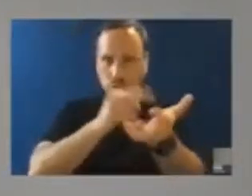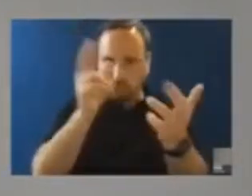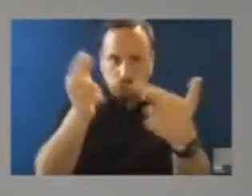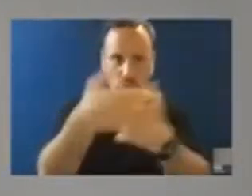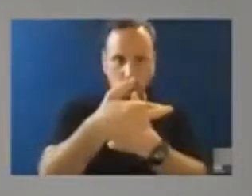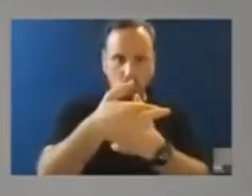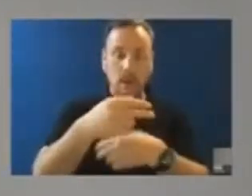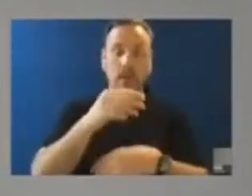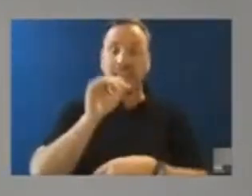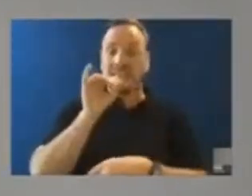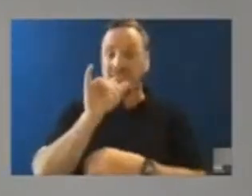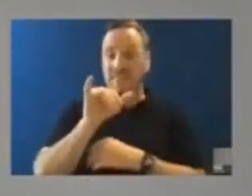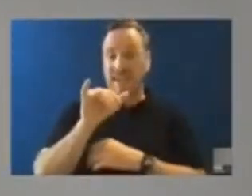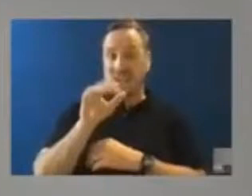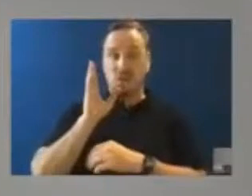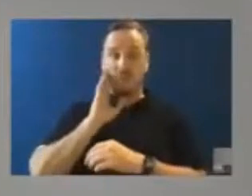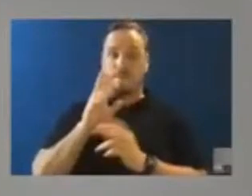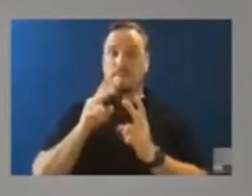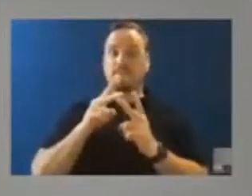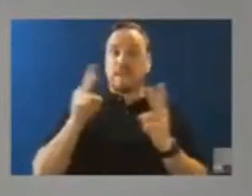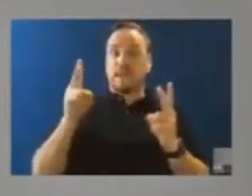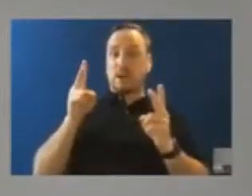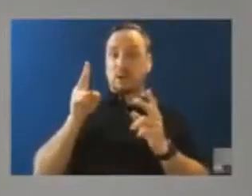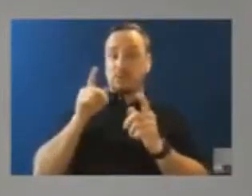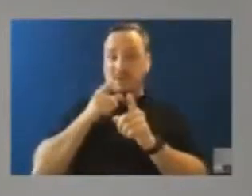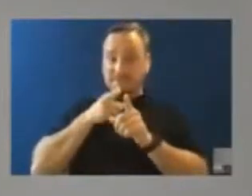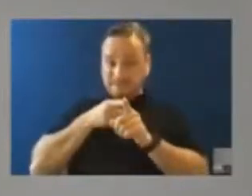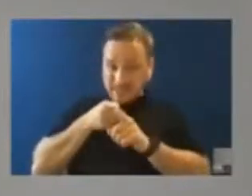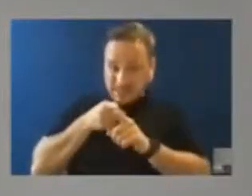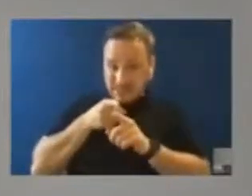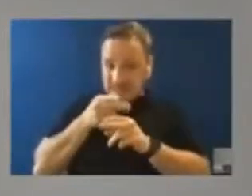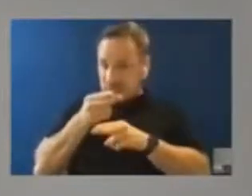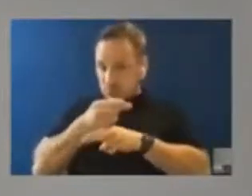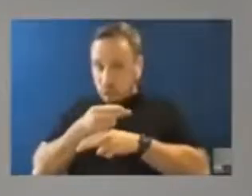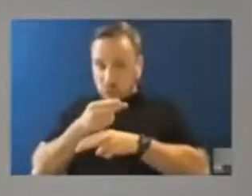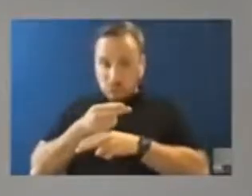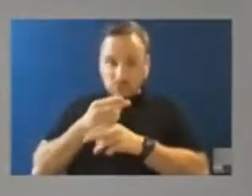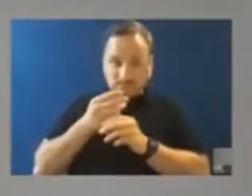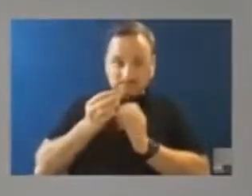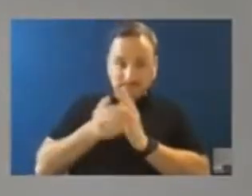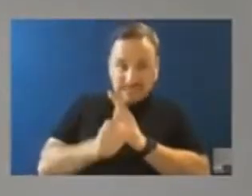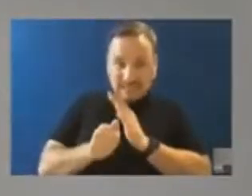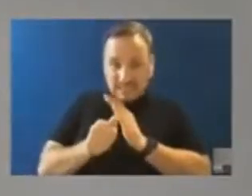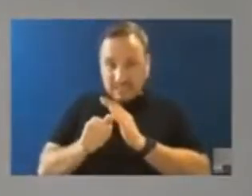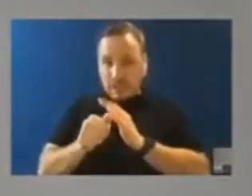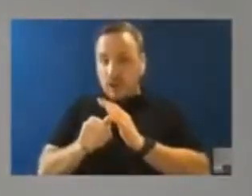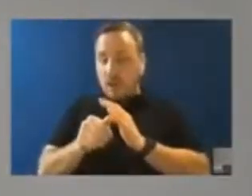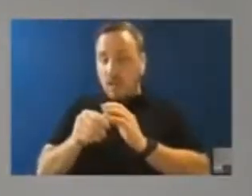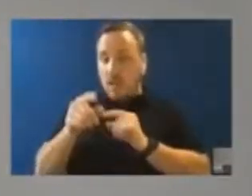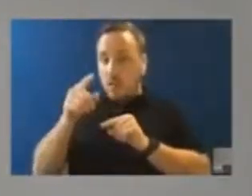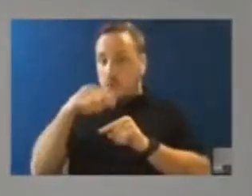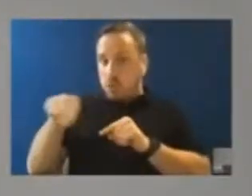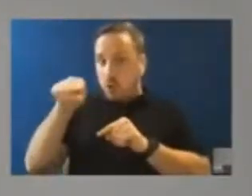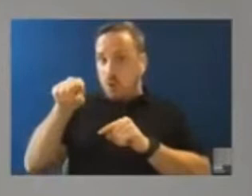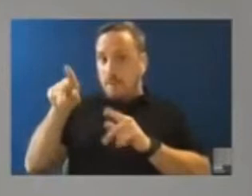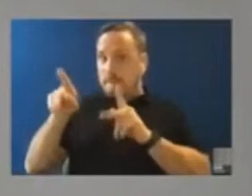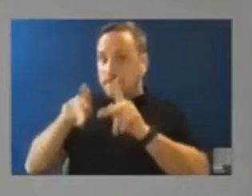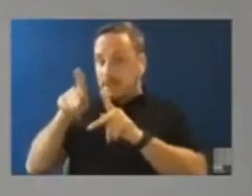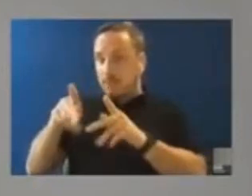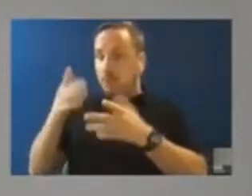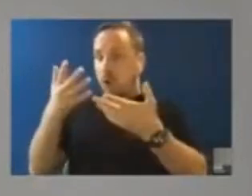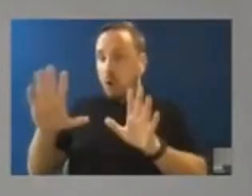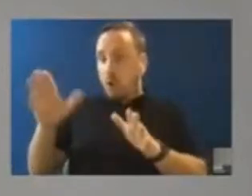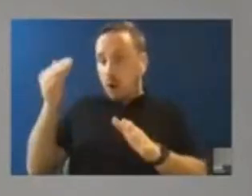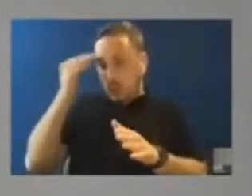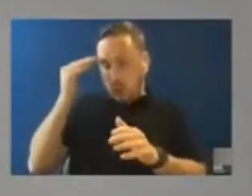technique, and the individuals that will be using these electrostatic sprayers either have already been trained or will be trained certainly